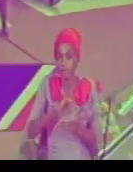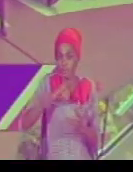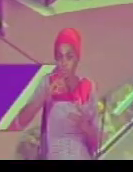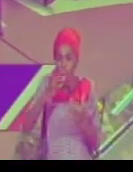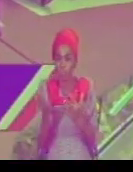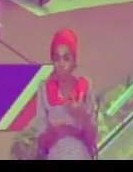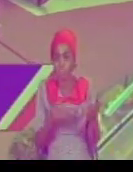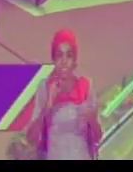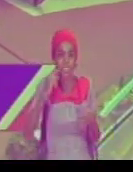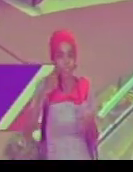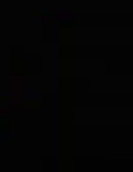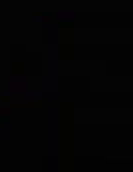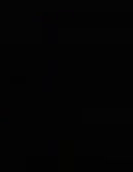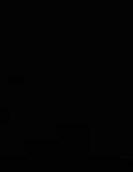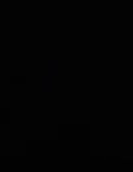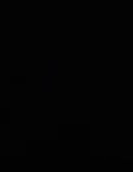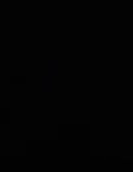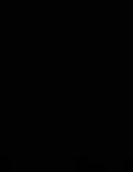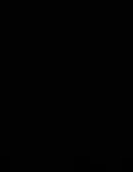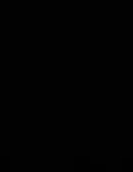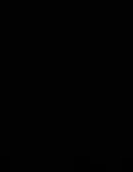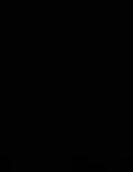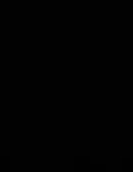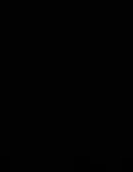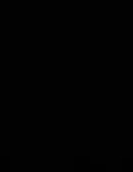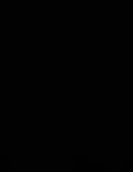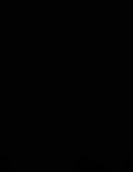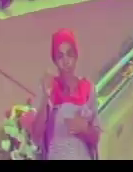Saul eyed David from that day.